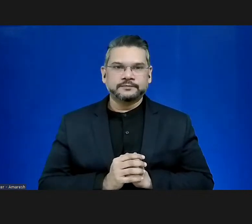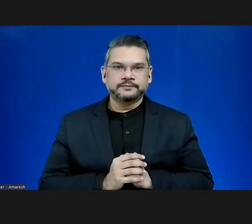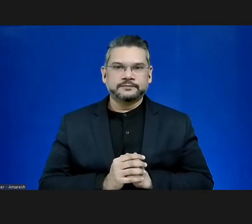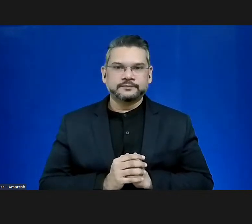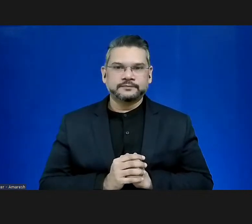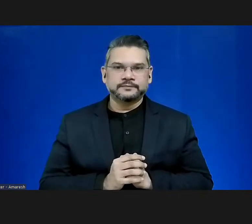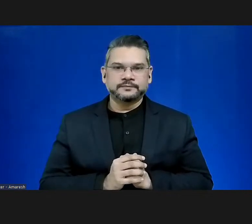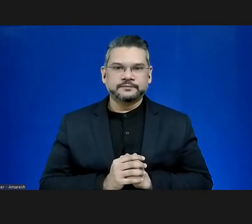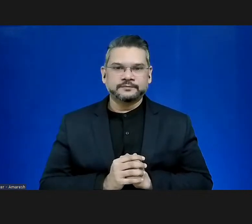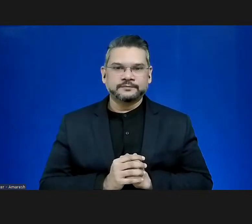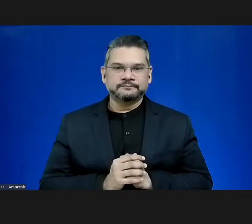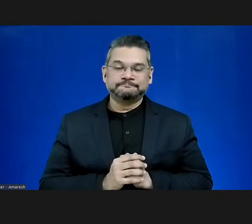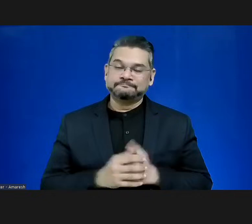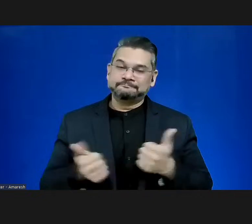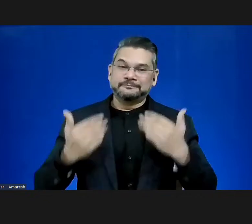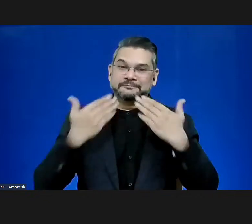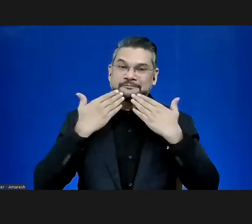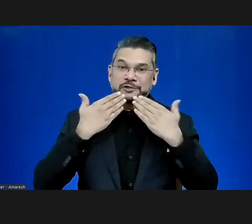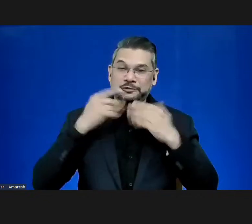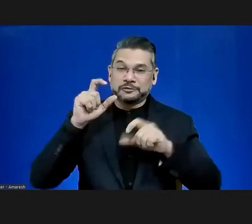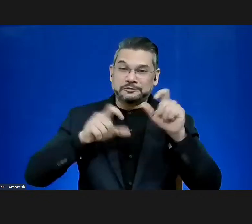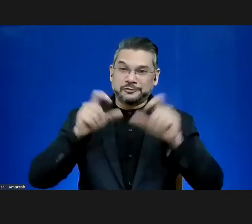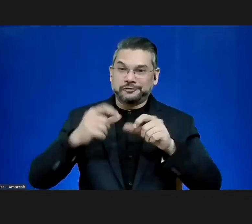Thanks everyone for joining.